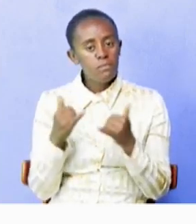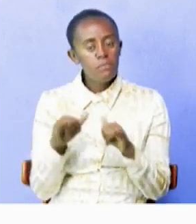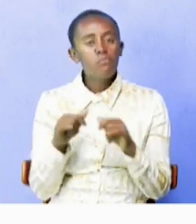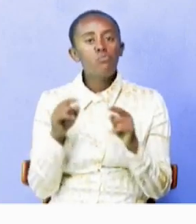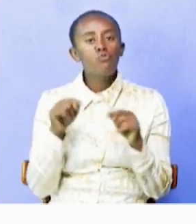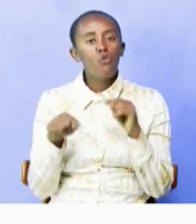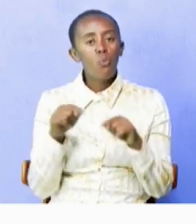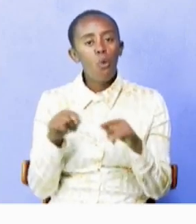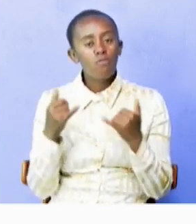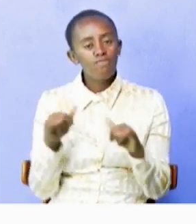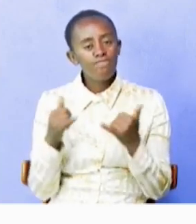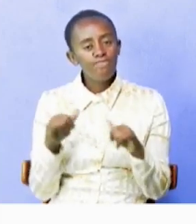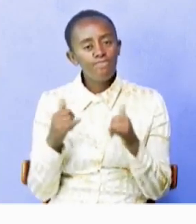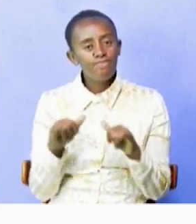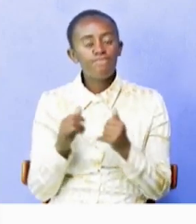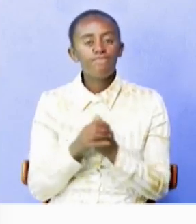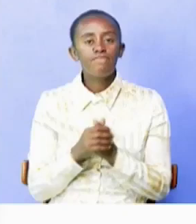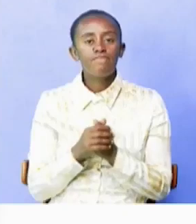football